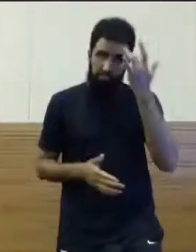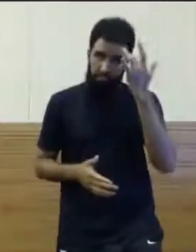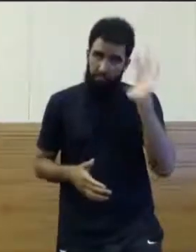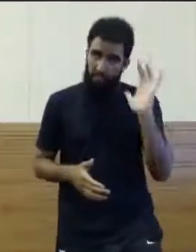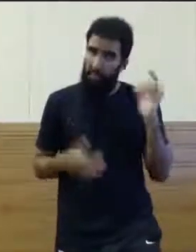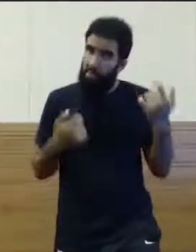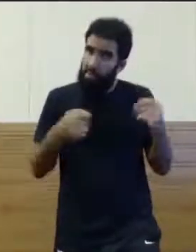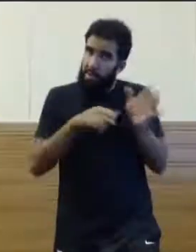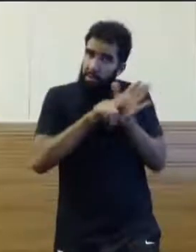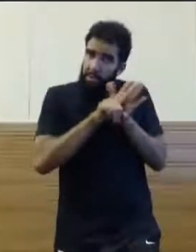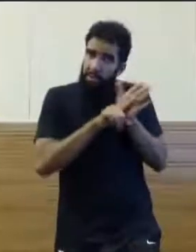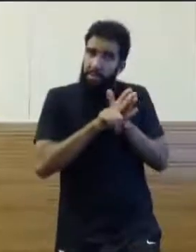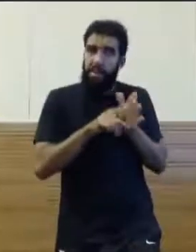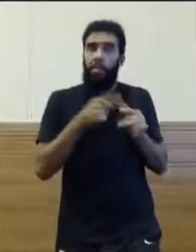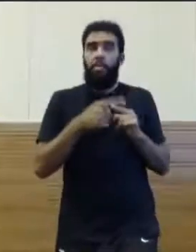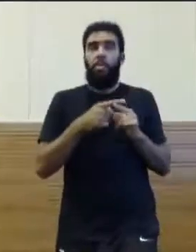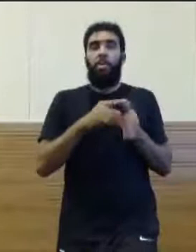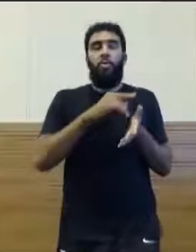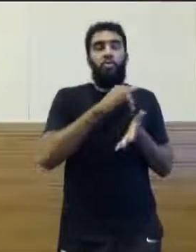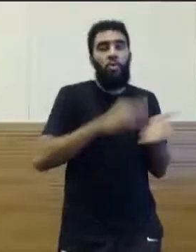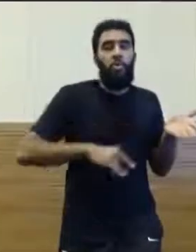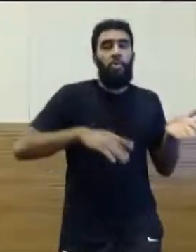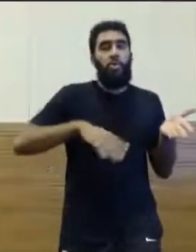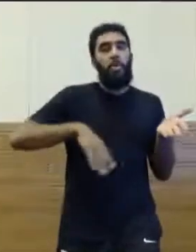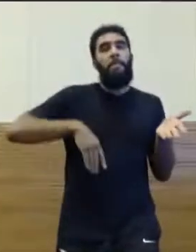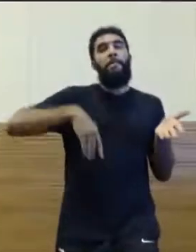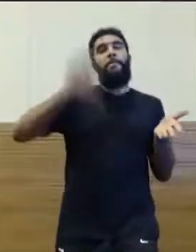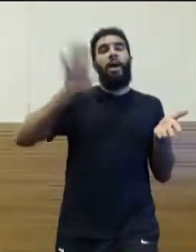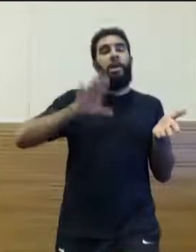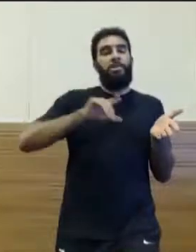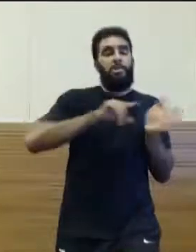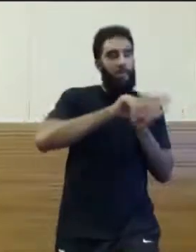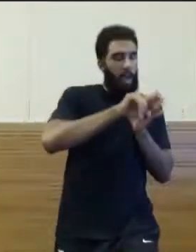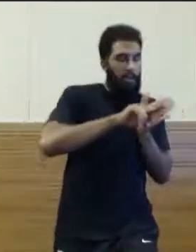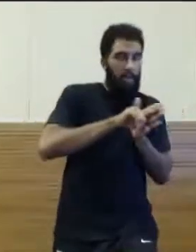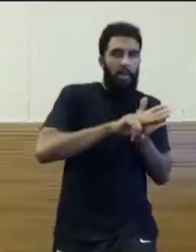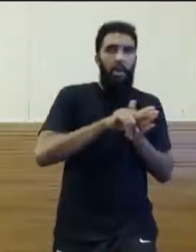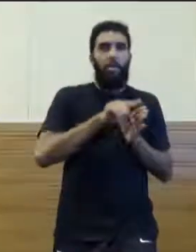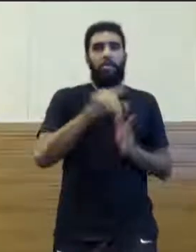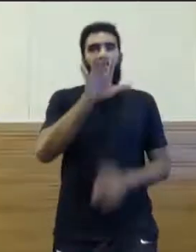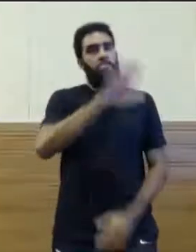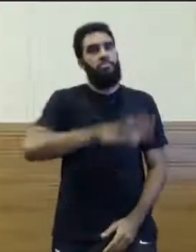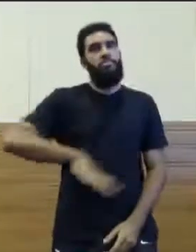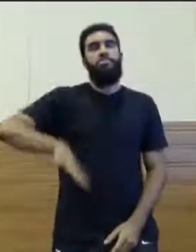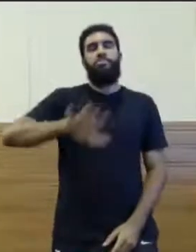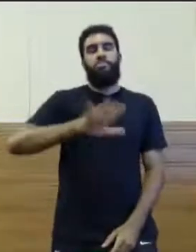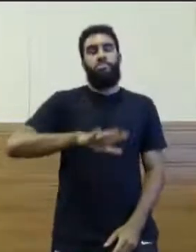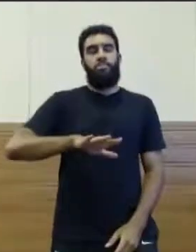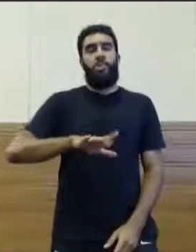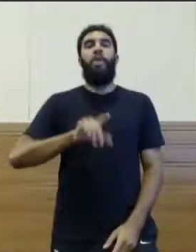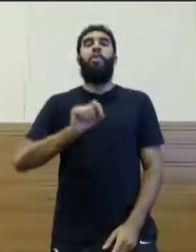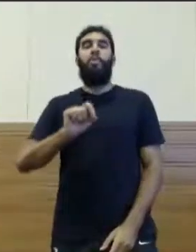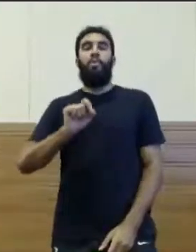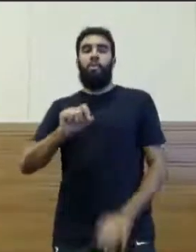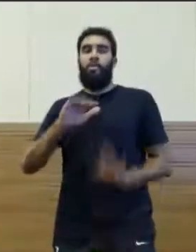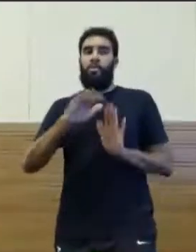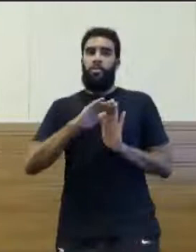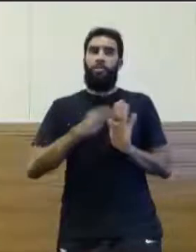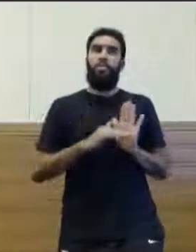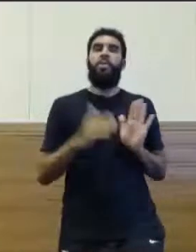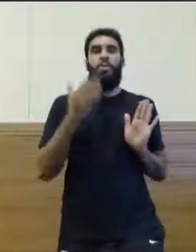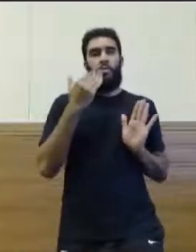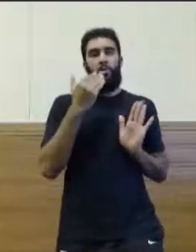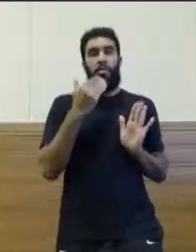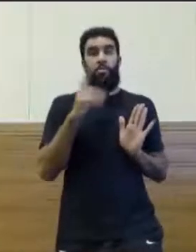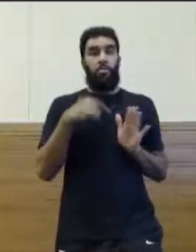don't know anymore. I would have to consult the document from the state that was downloaded